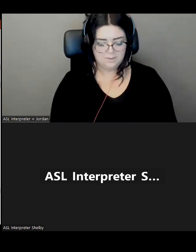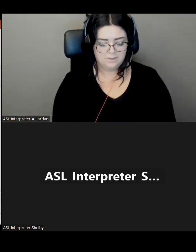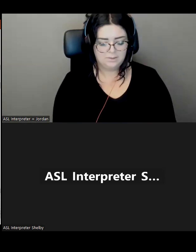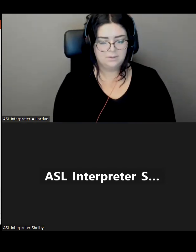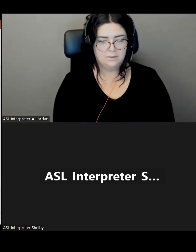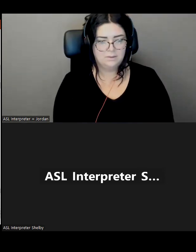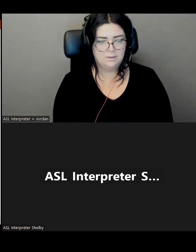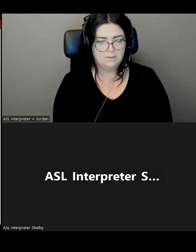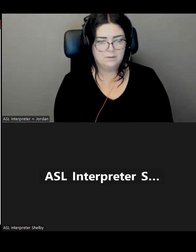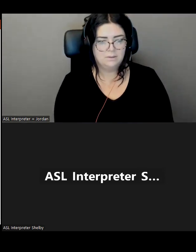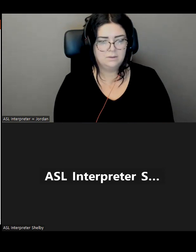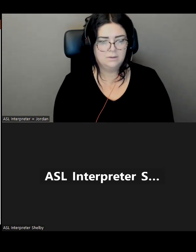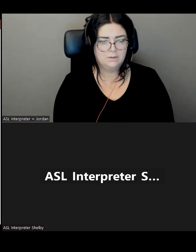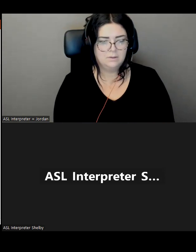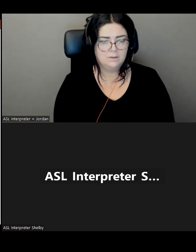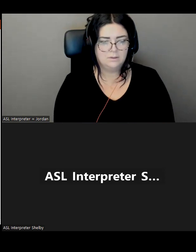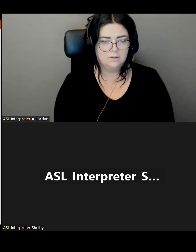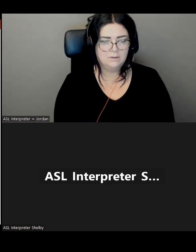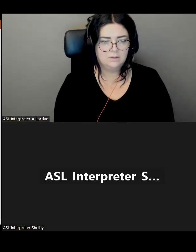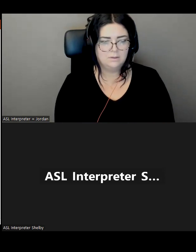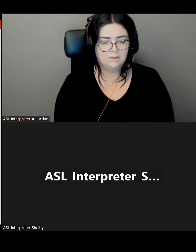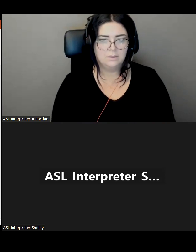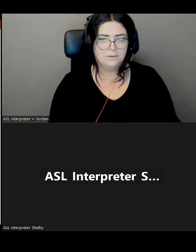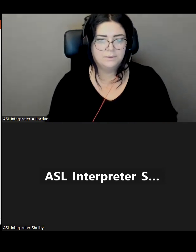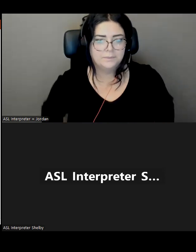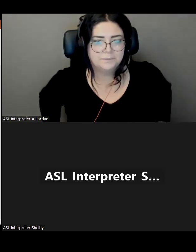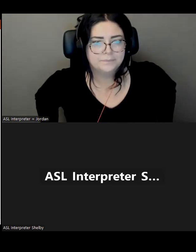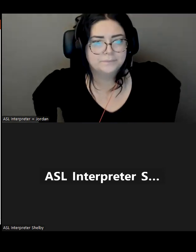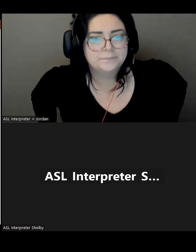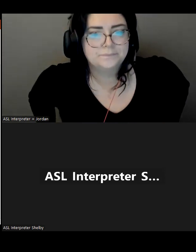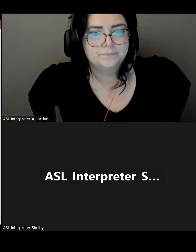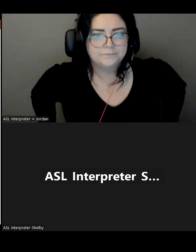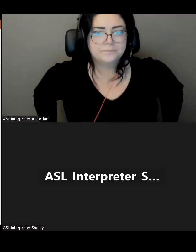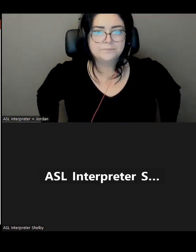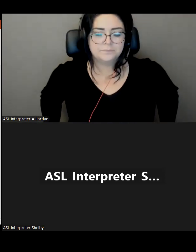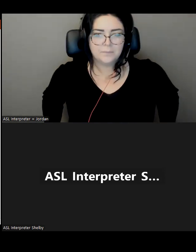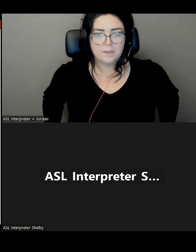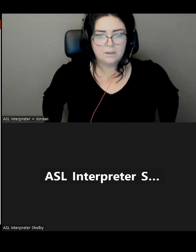So next slide. So this just explains our boundaries. So